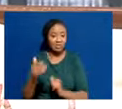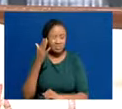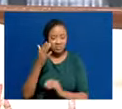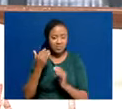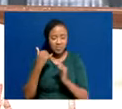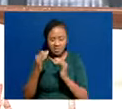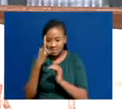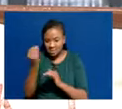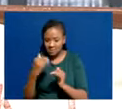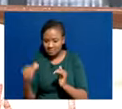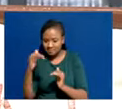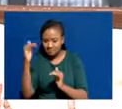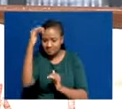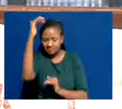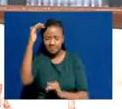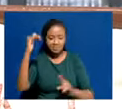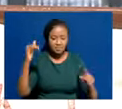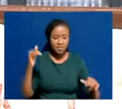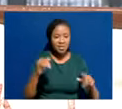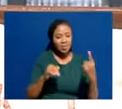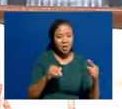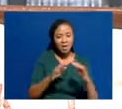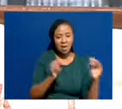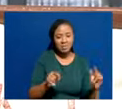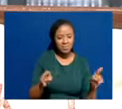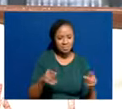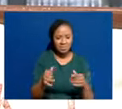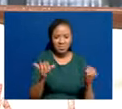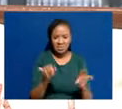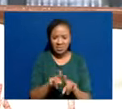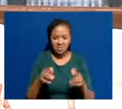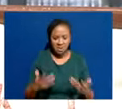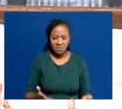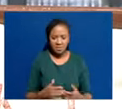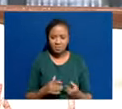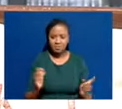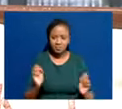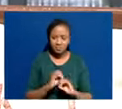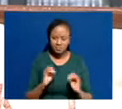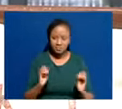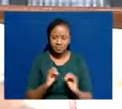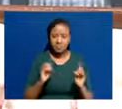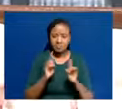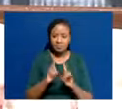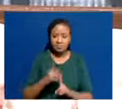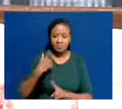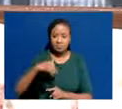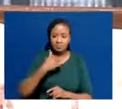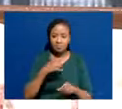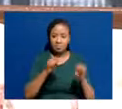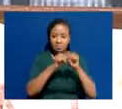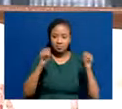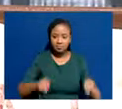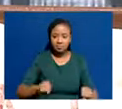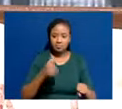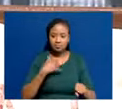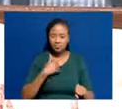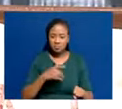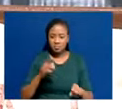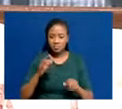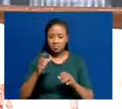have the street naming and physical addressing system that we're going to be rolling out. You know how it is out there. You know, this side is odd